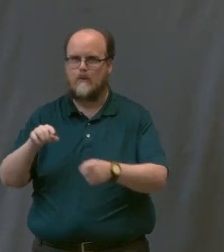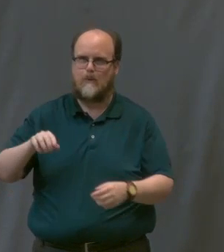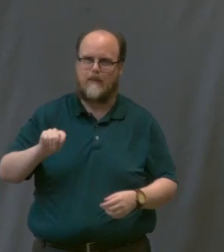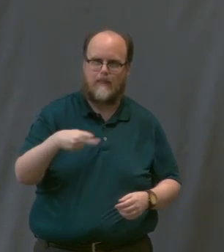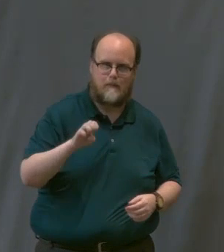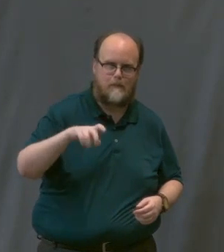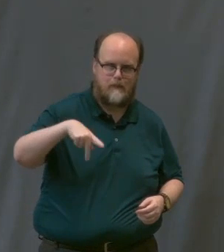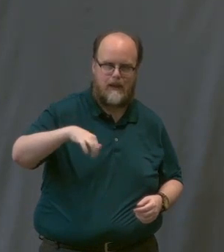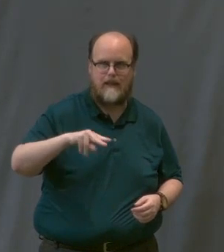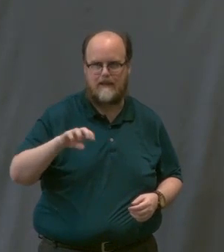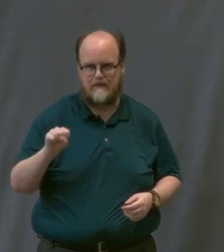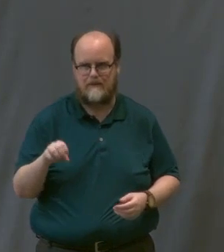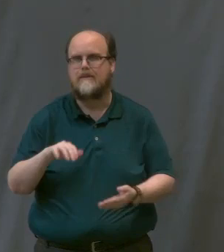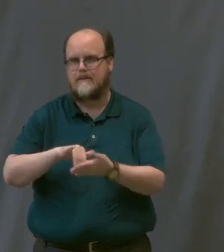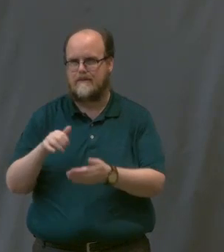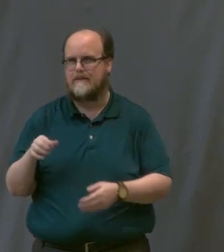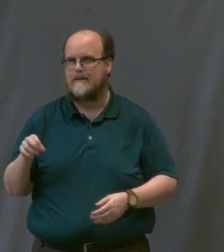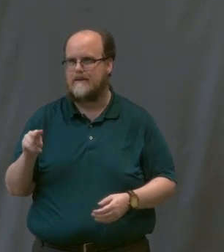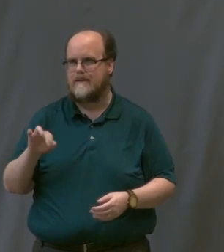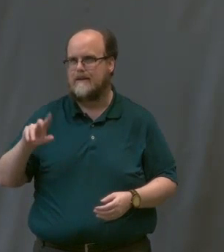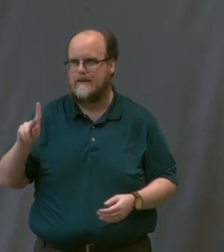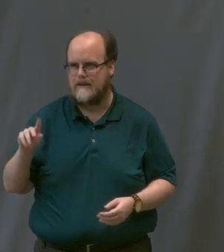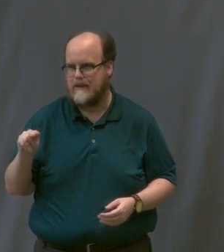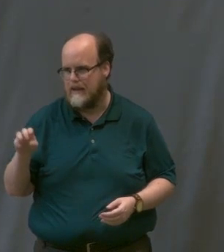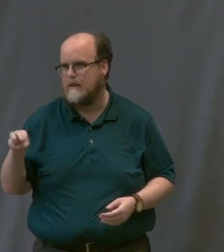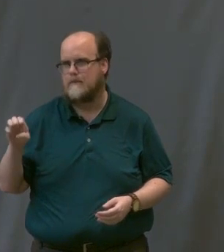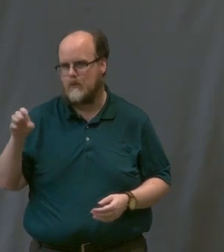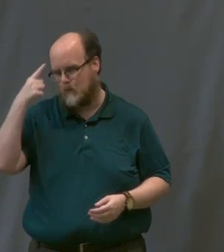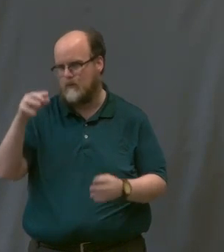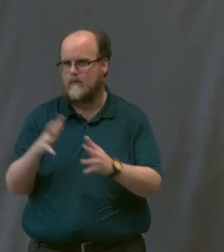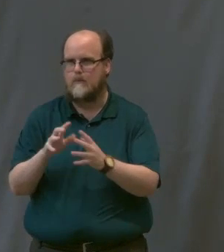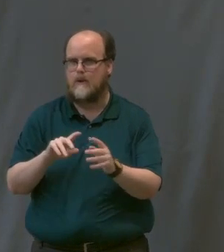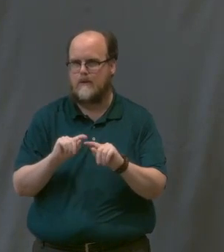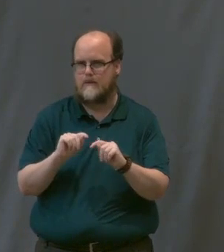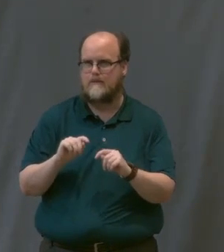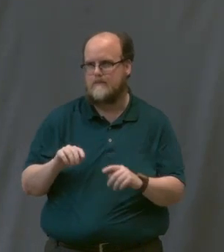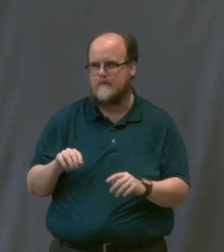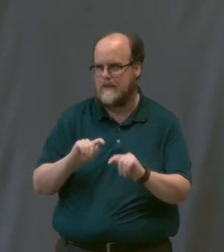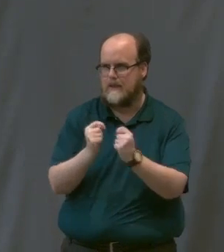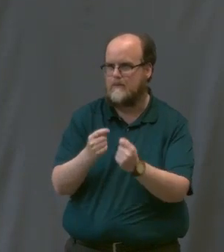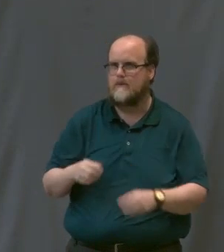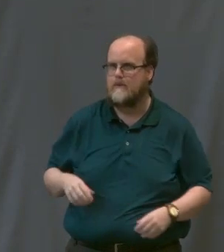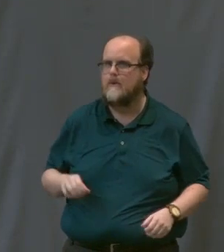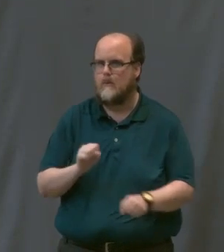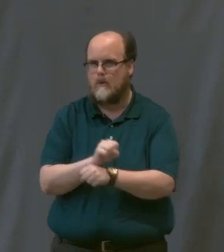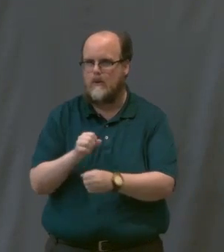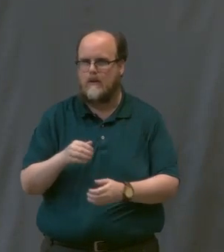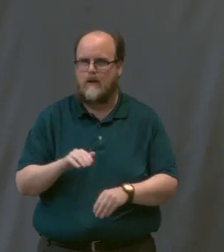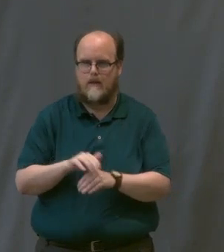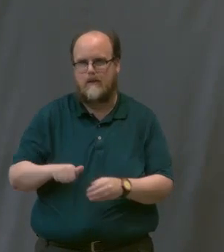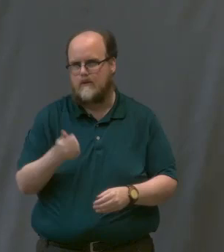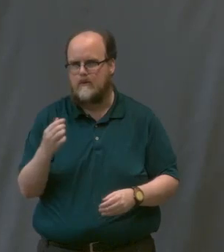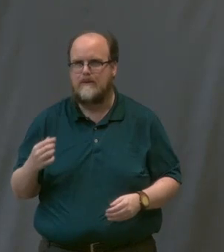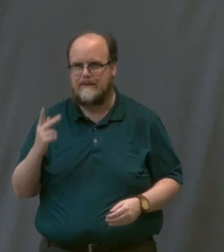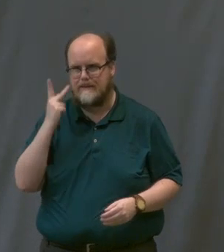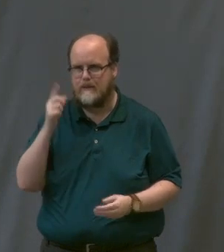T-Town and Plains, nicknames for the football. Work on the other teams and see what you can find as far as those. We'll